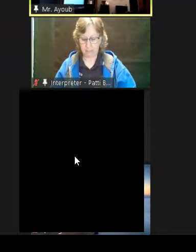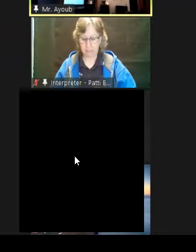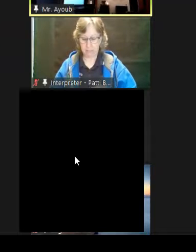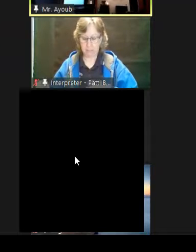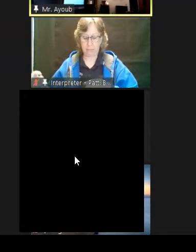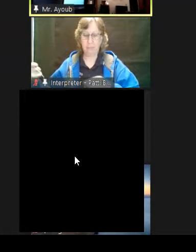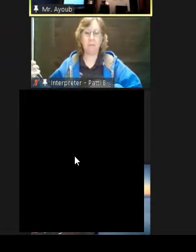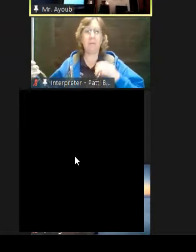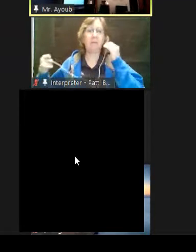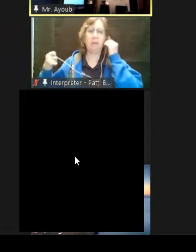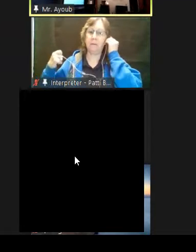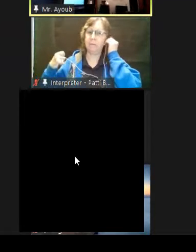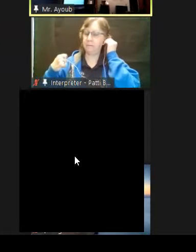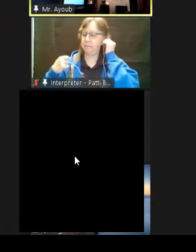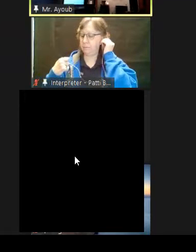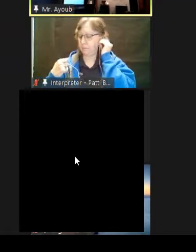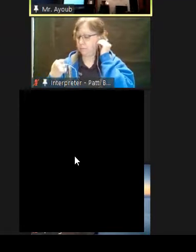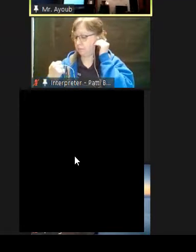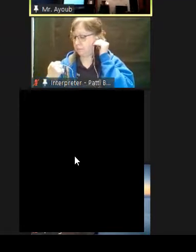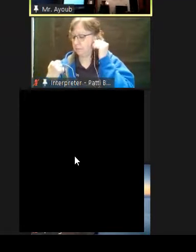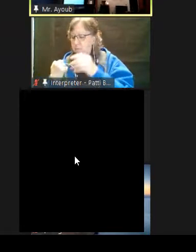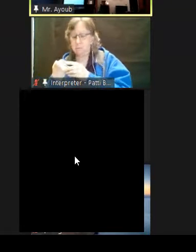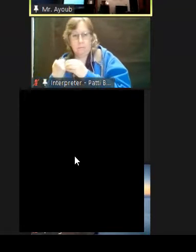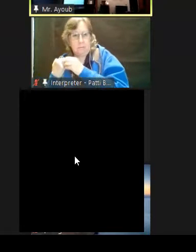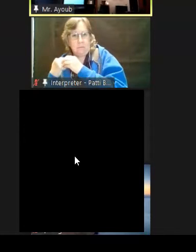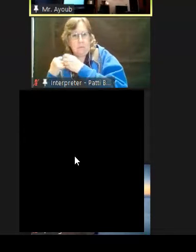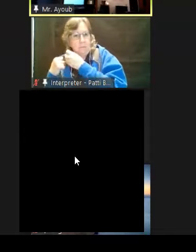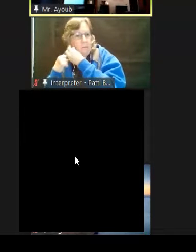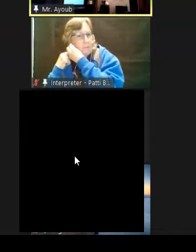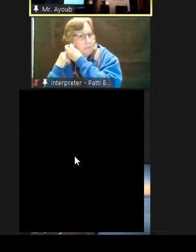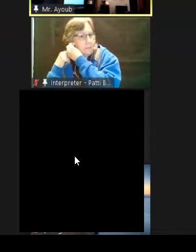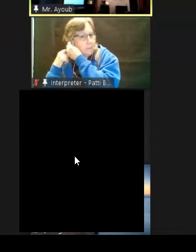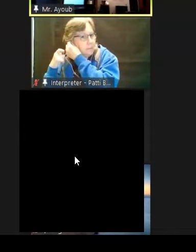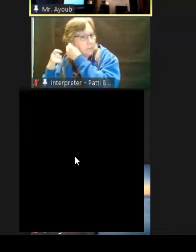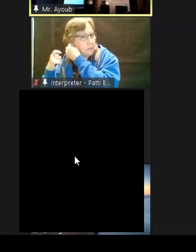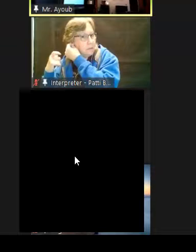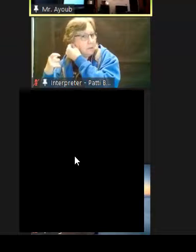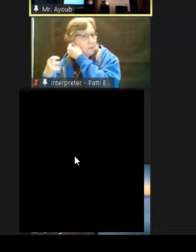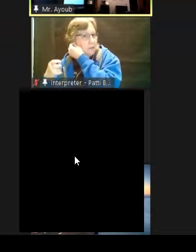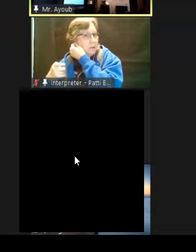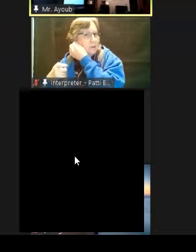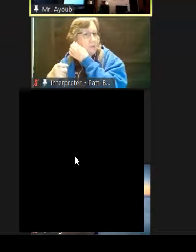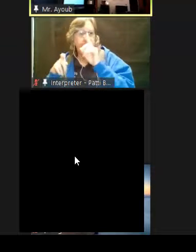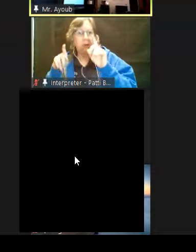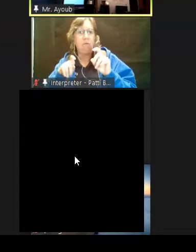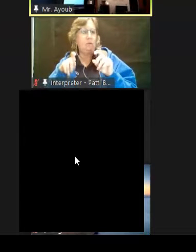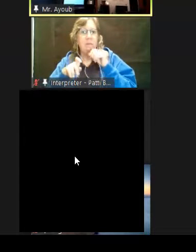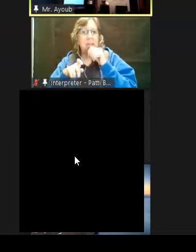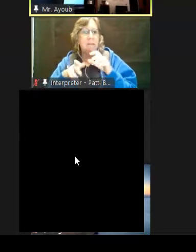is somebody else's words. All right, so we will not be doing multiple choice. So that's